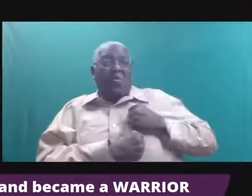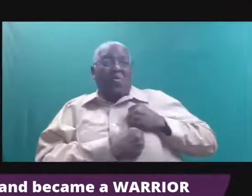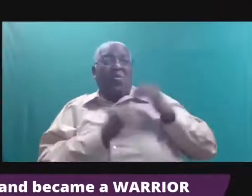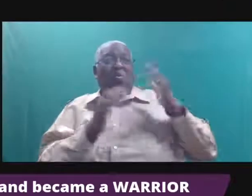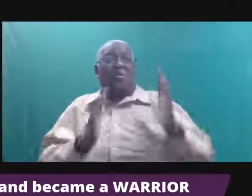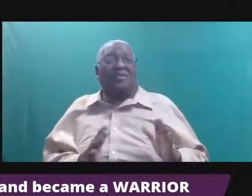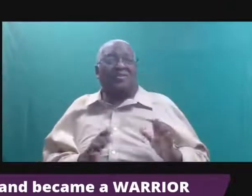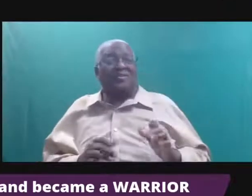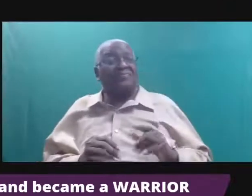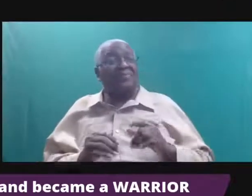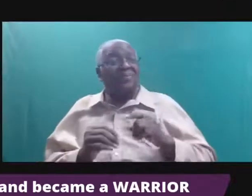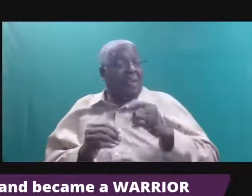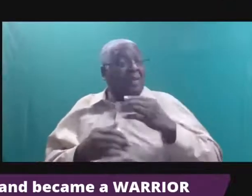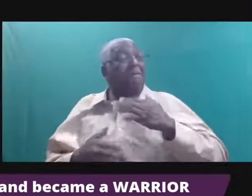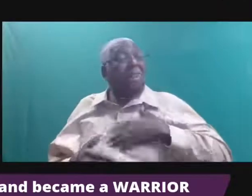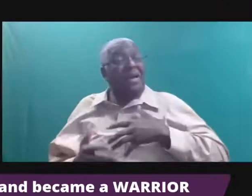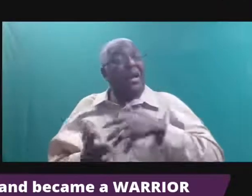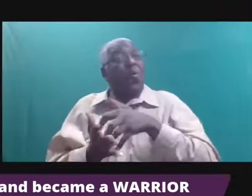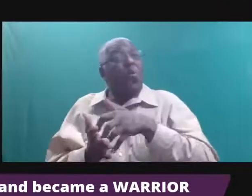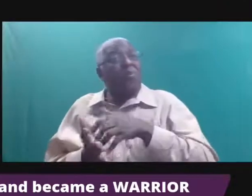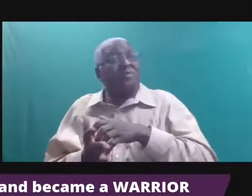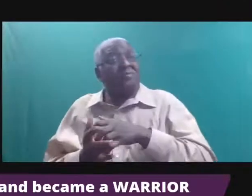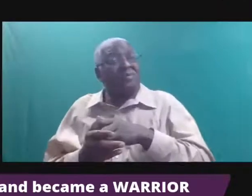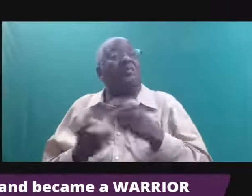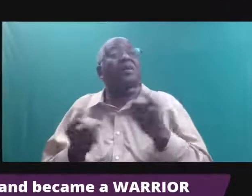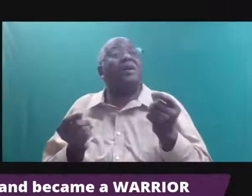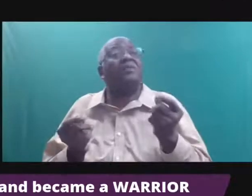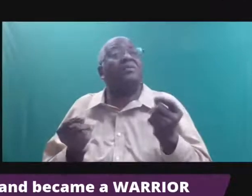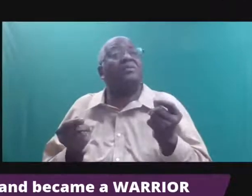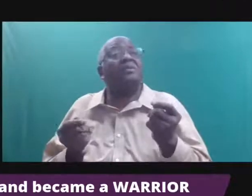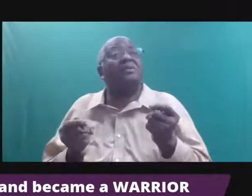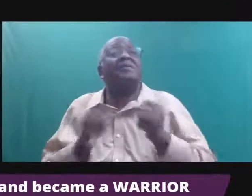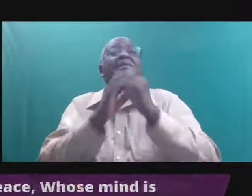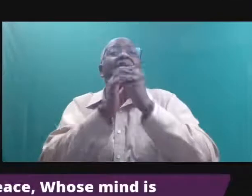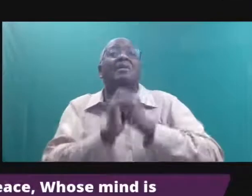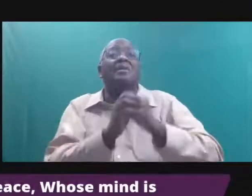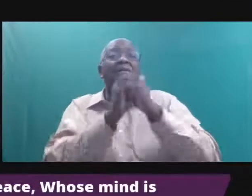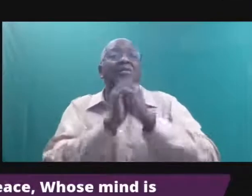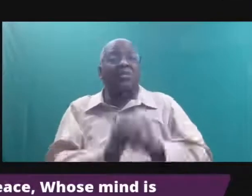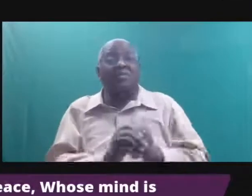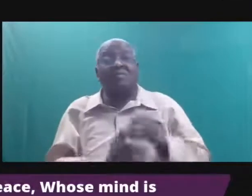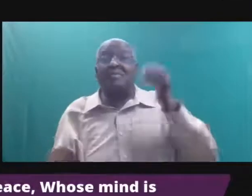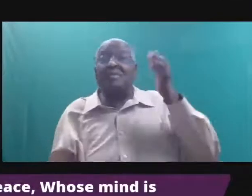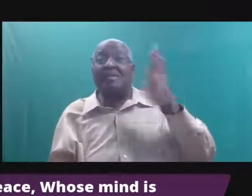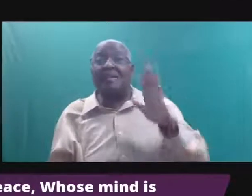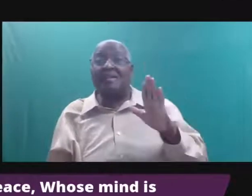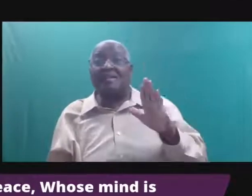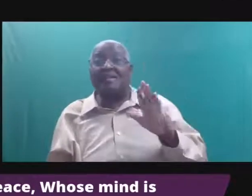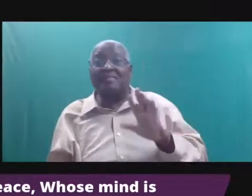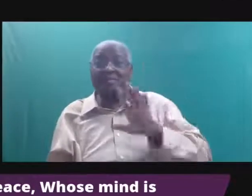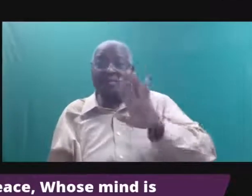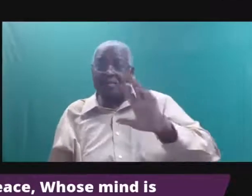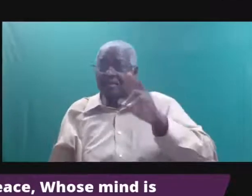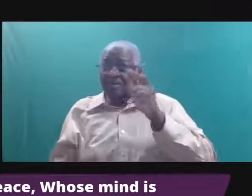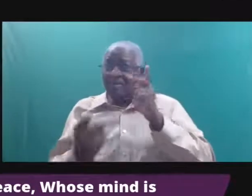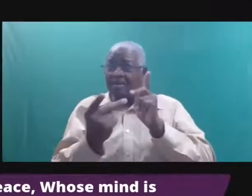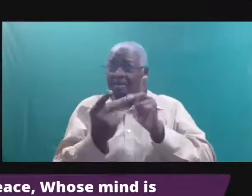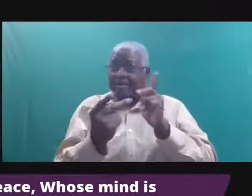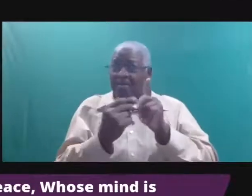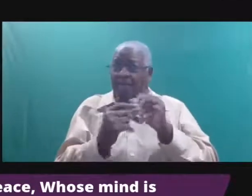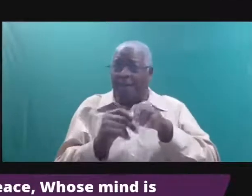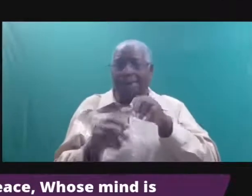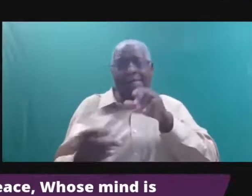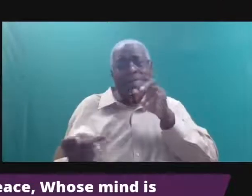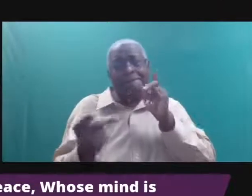my weakness. Look, I worship and become a warrior. Here's the text. Text says this. You will keep me in perfect peace, whose mind is stayed on